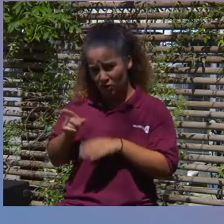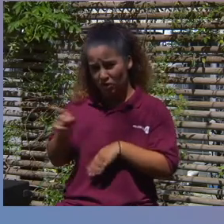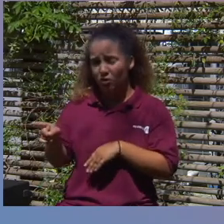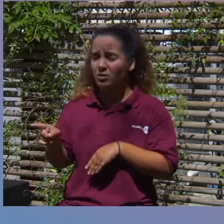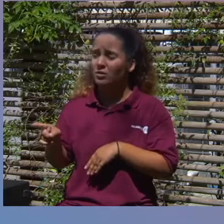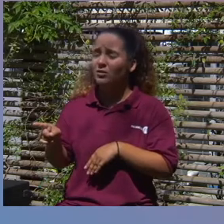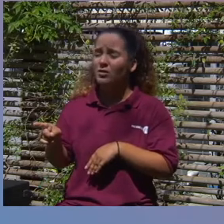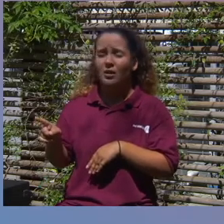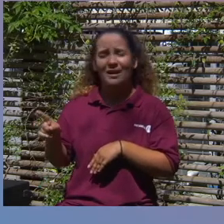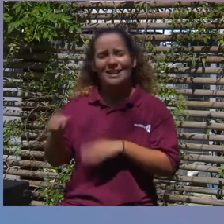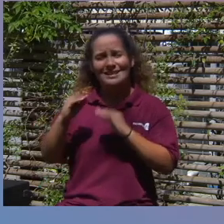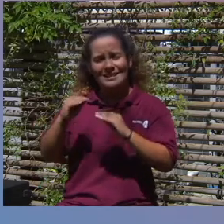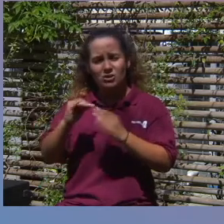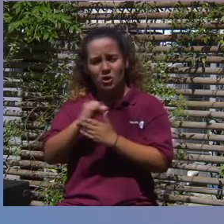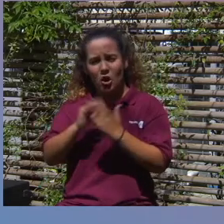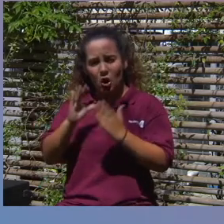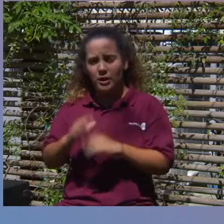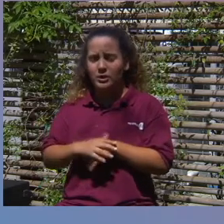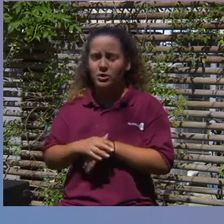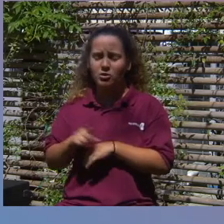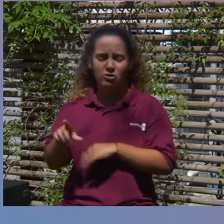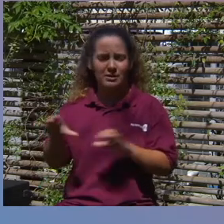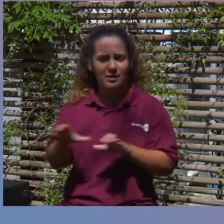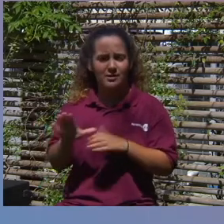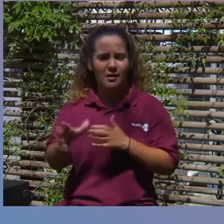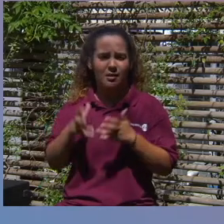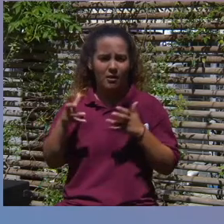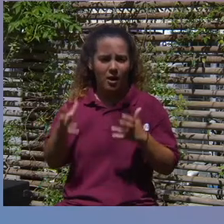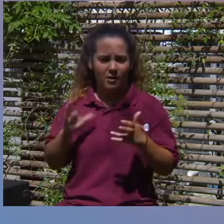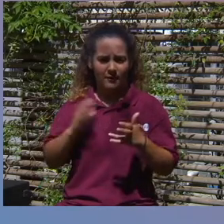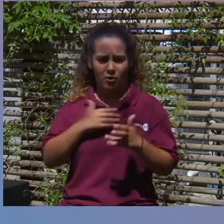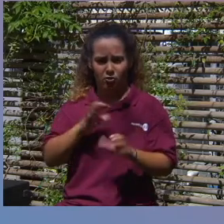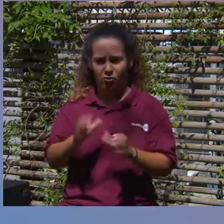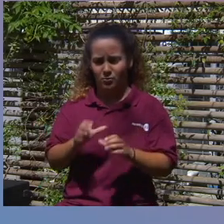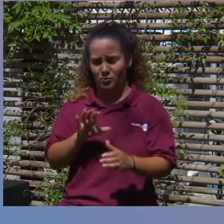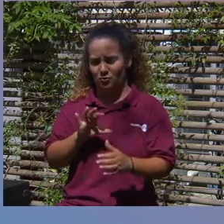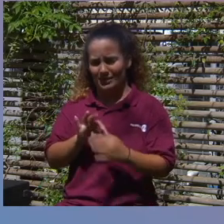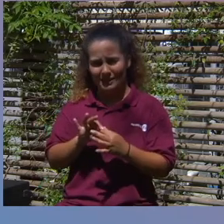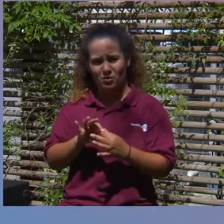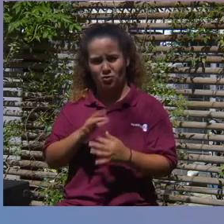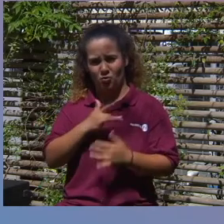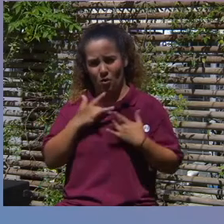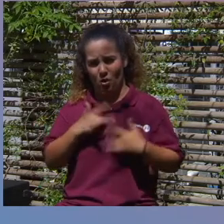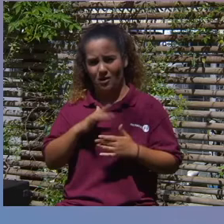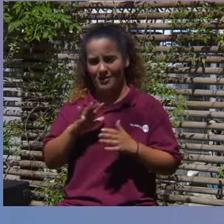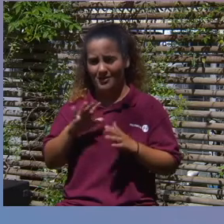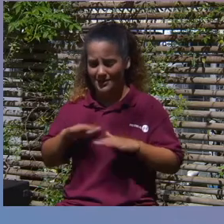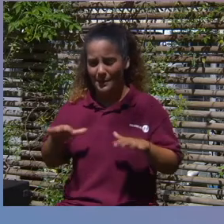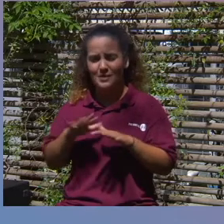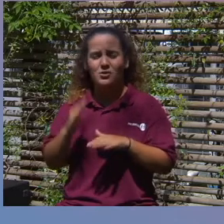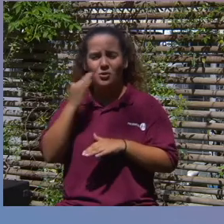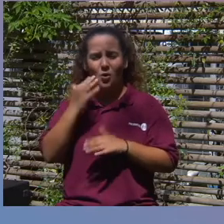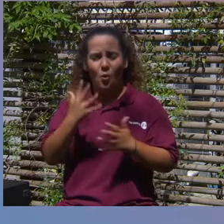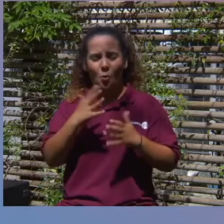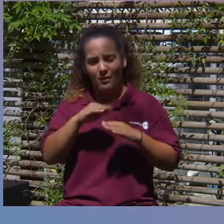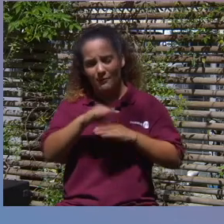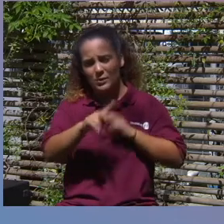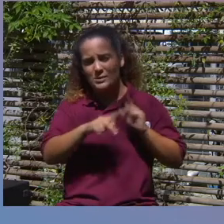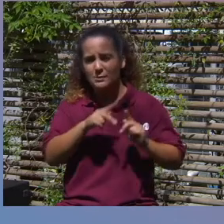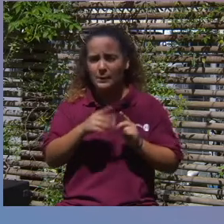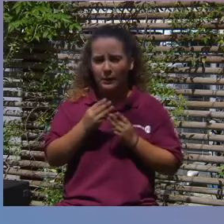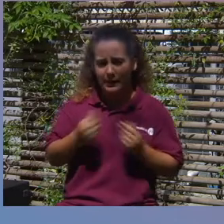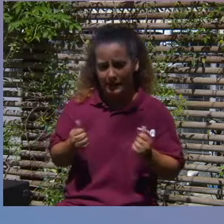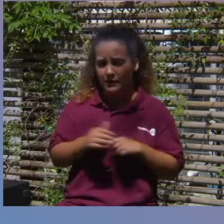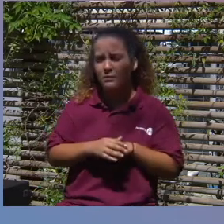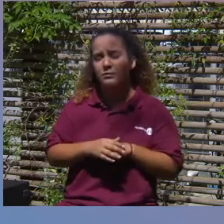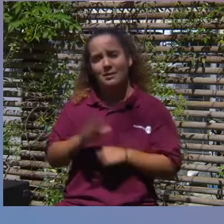poet and a teaching artist. She does a lot of our groups around heart space, holding space for Black women, Black men to heal. Y'all give a round of applause